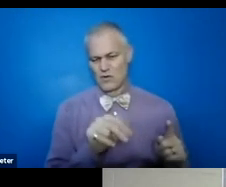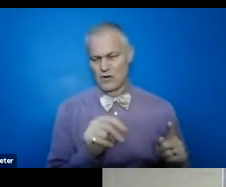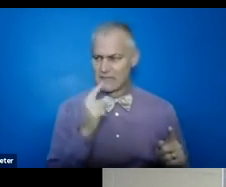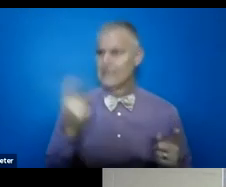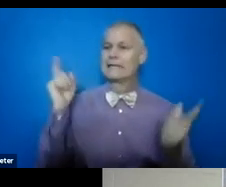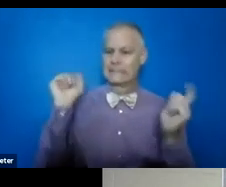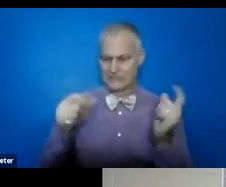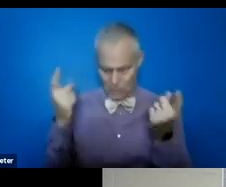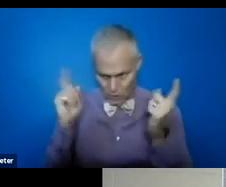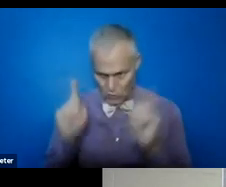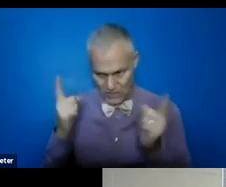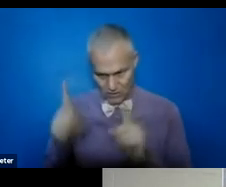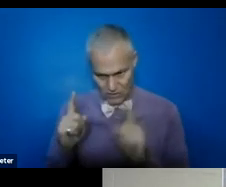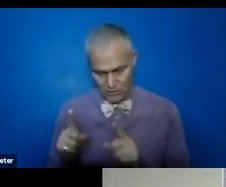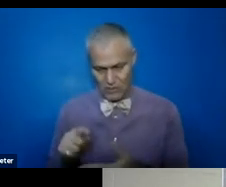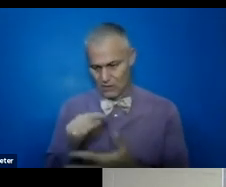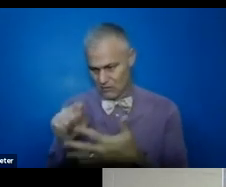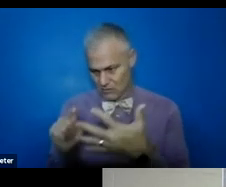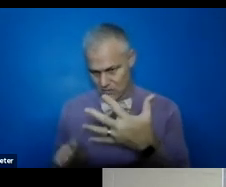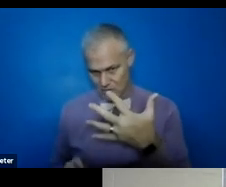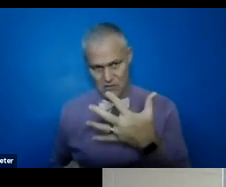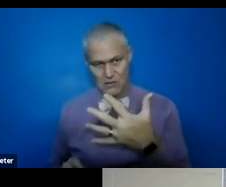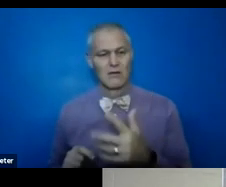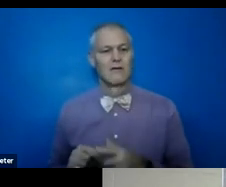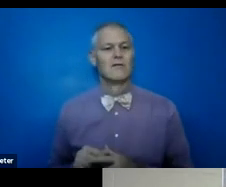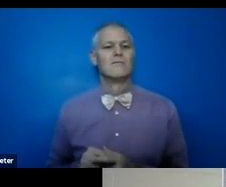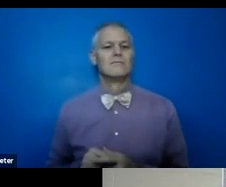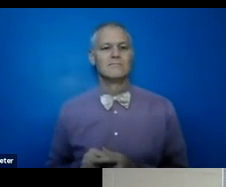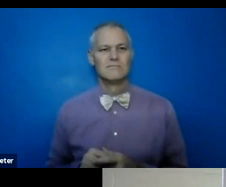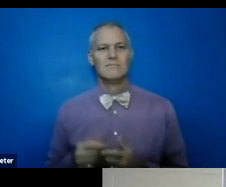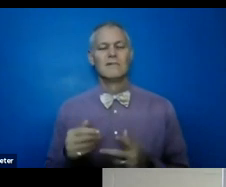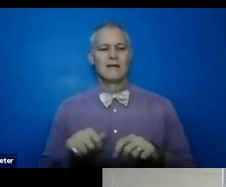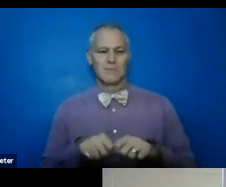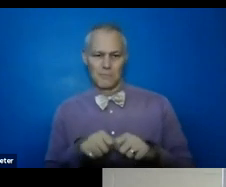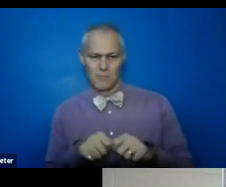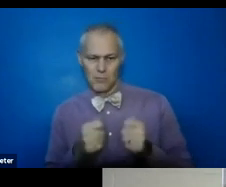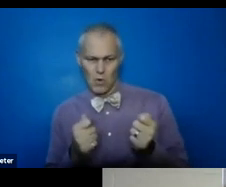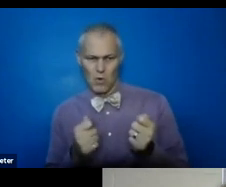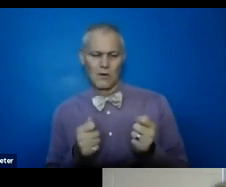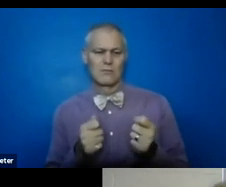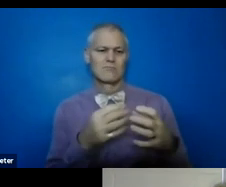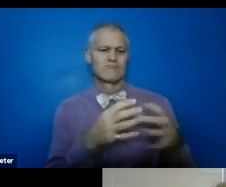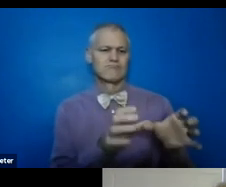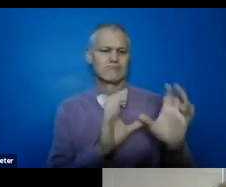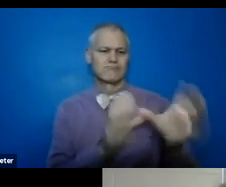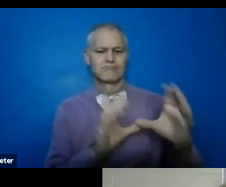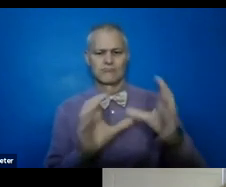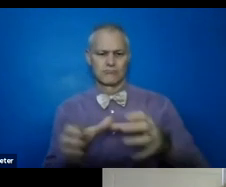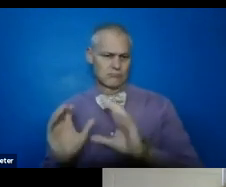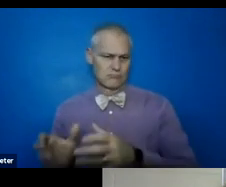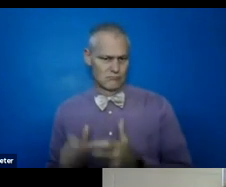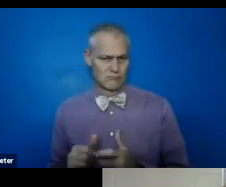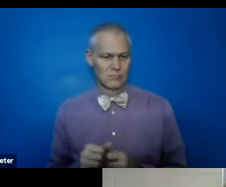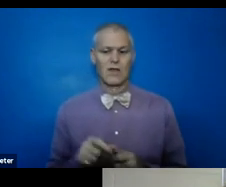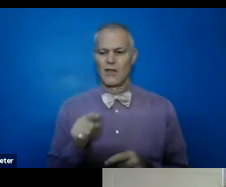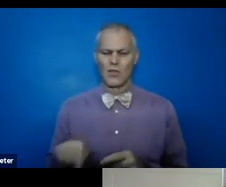agreed with all those kind of rigid ideas, and we kind of like broke the men into different groups based on those who